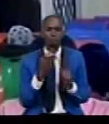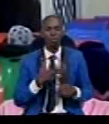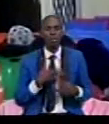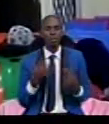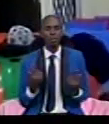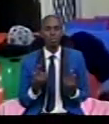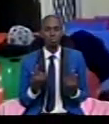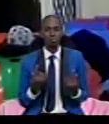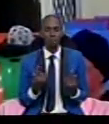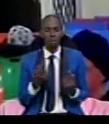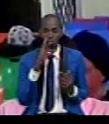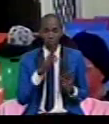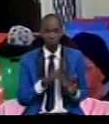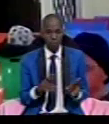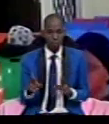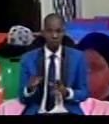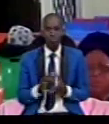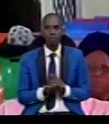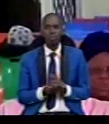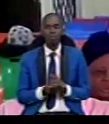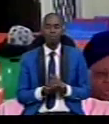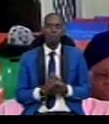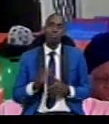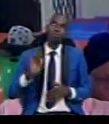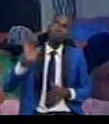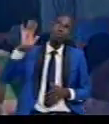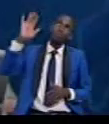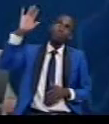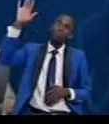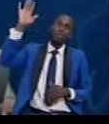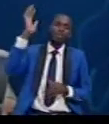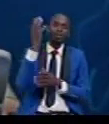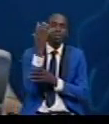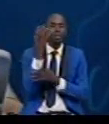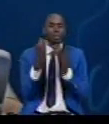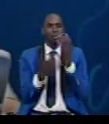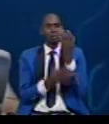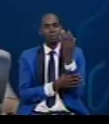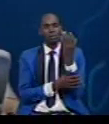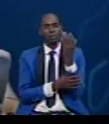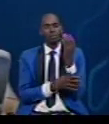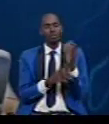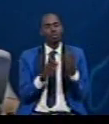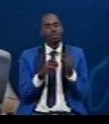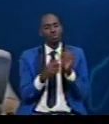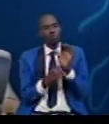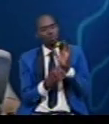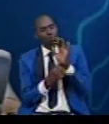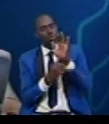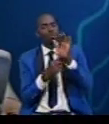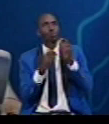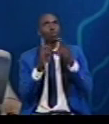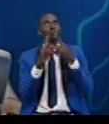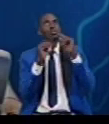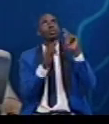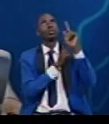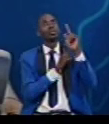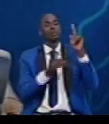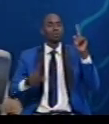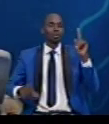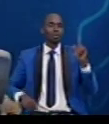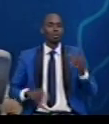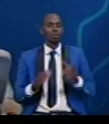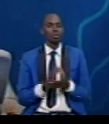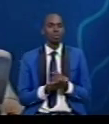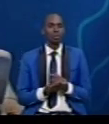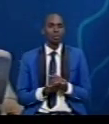on standing and keep your hands raised. Indicate to the Lord, I want the